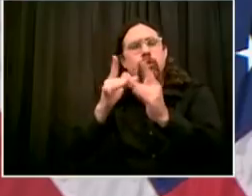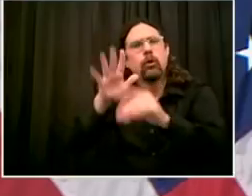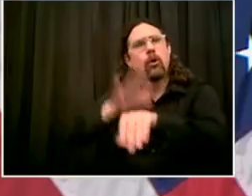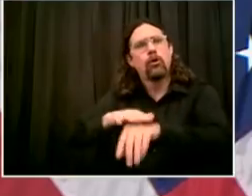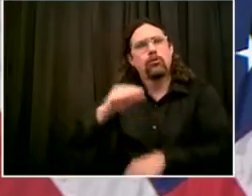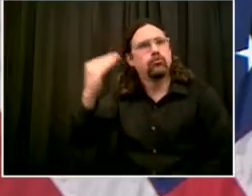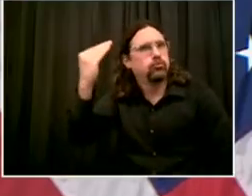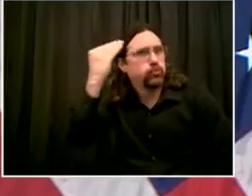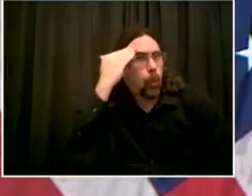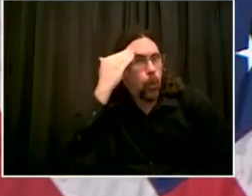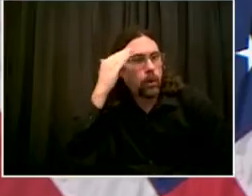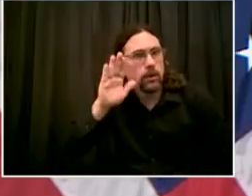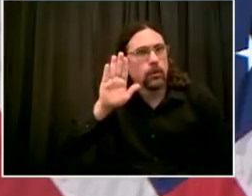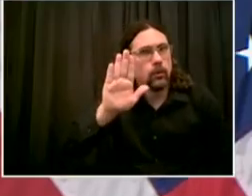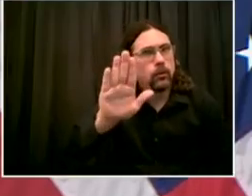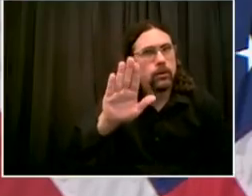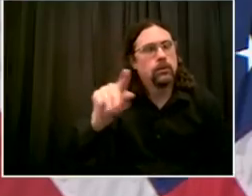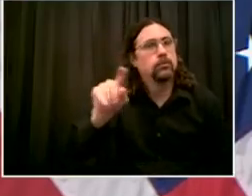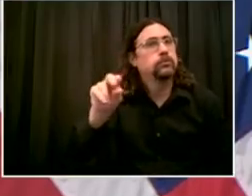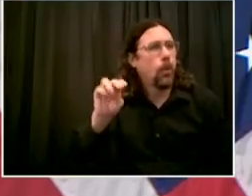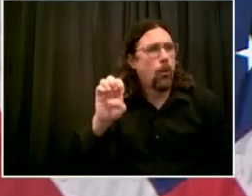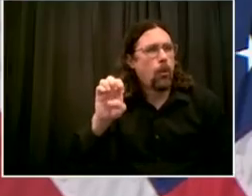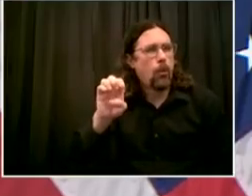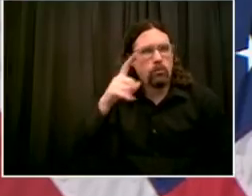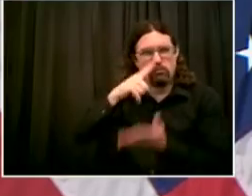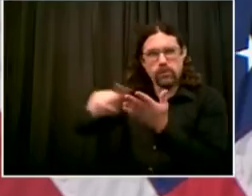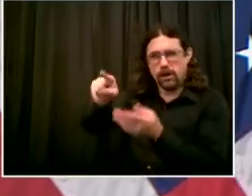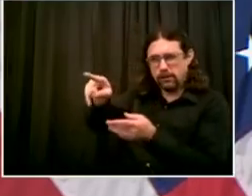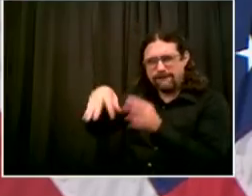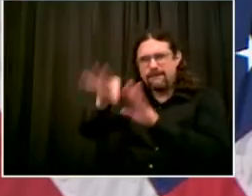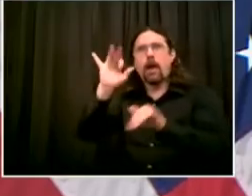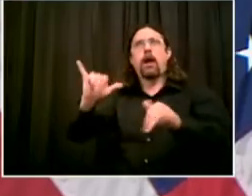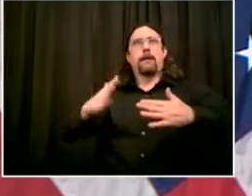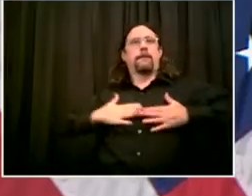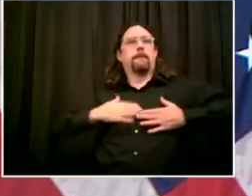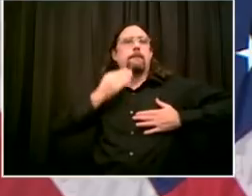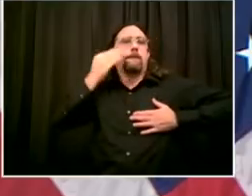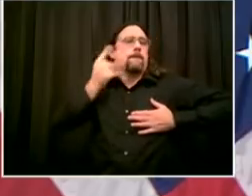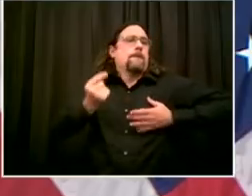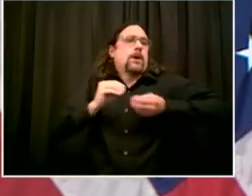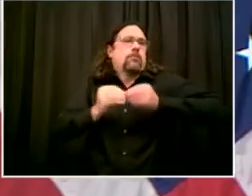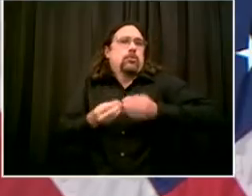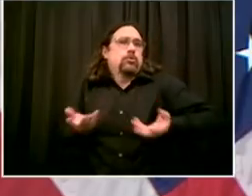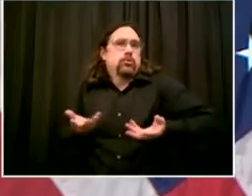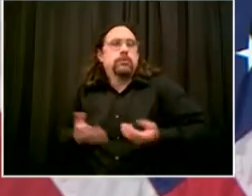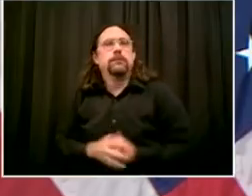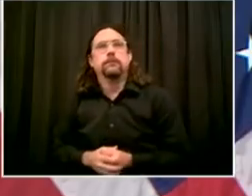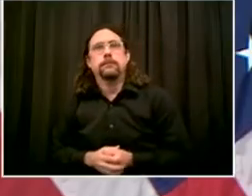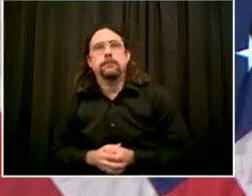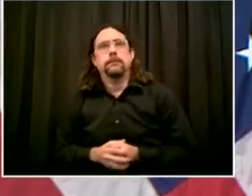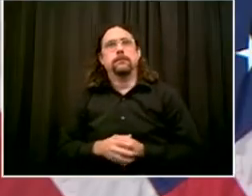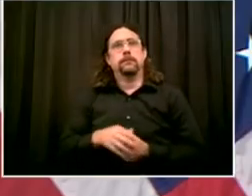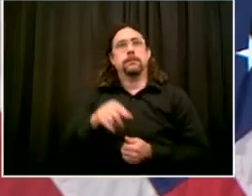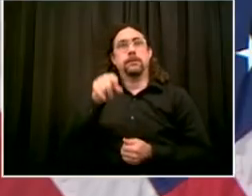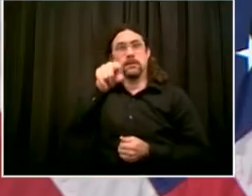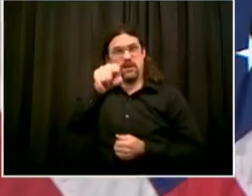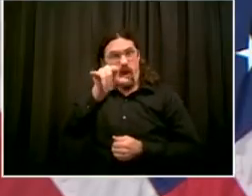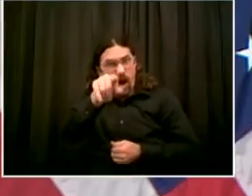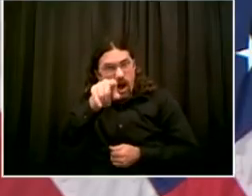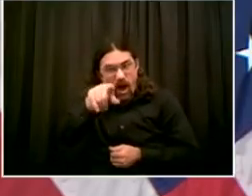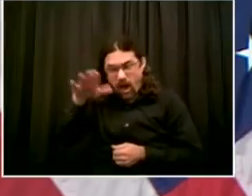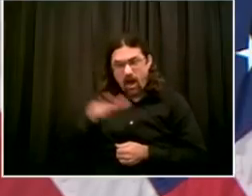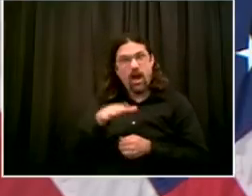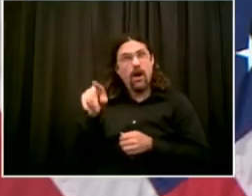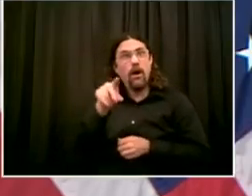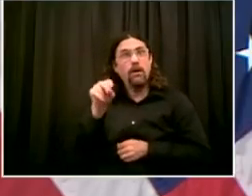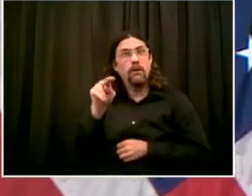to what the storm impacts are. And then have a plan. Make a plan with your family so you will know what to do, how to find each other, and